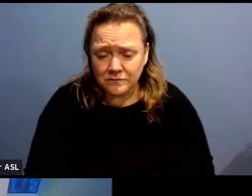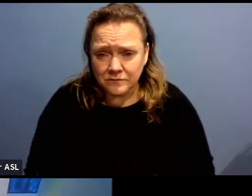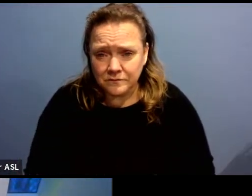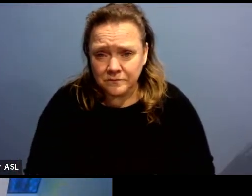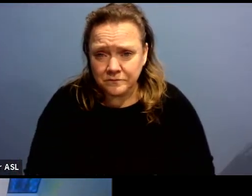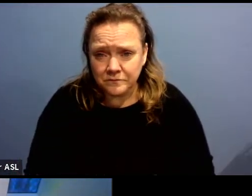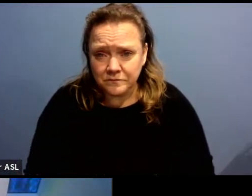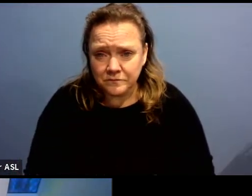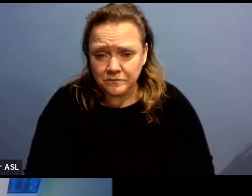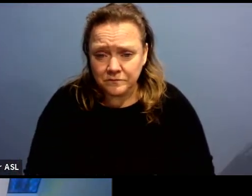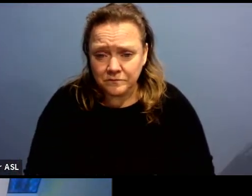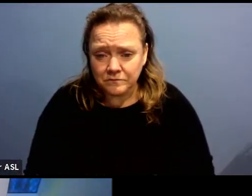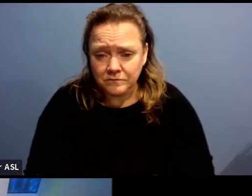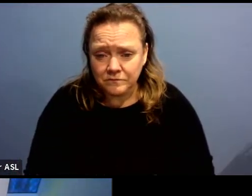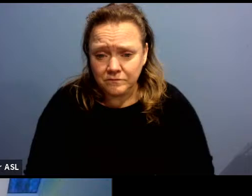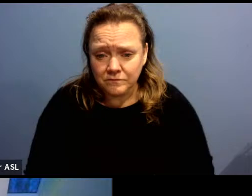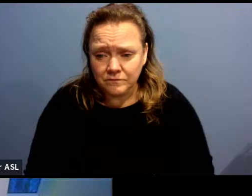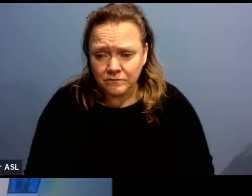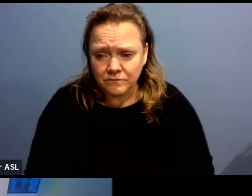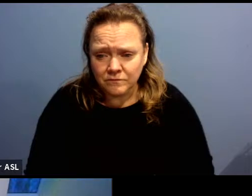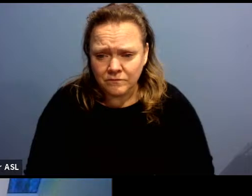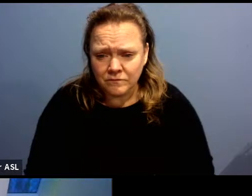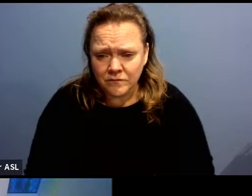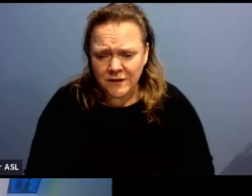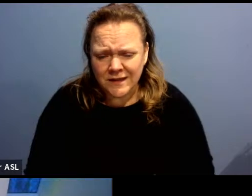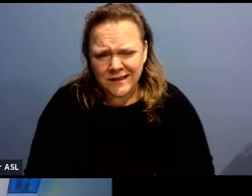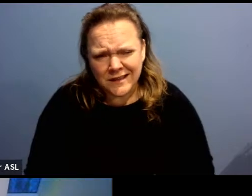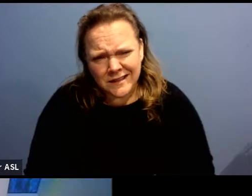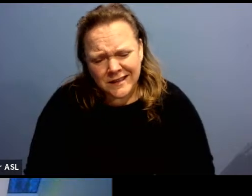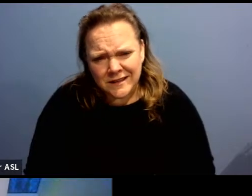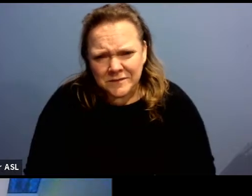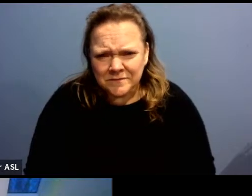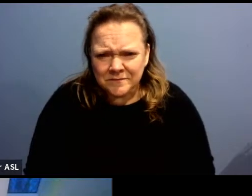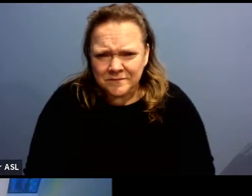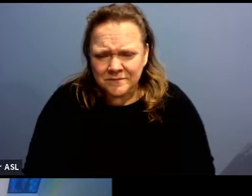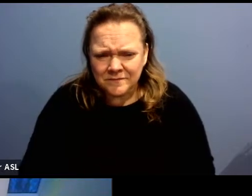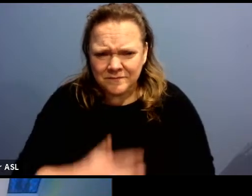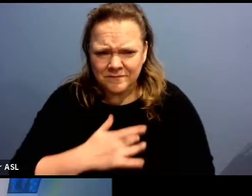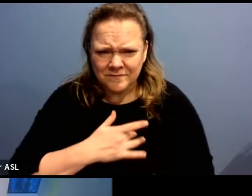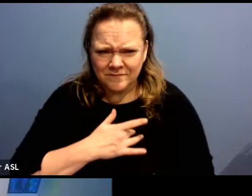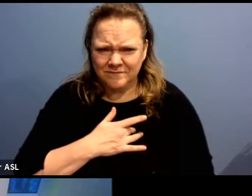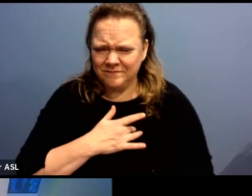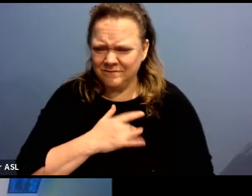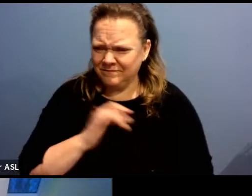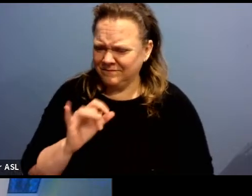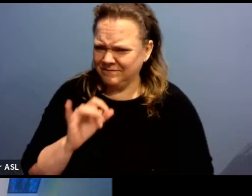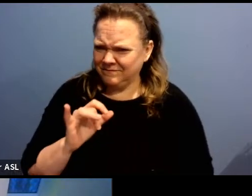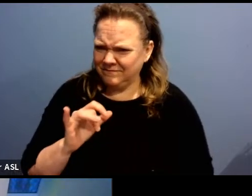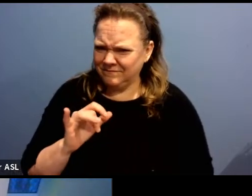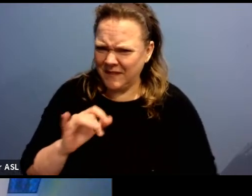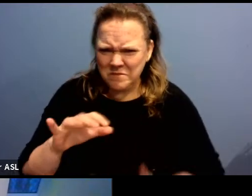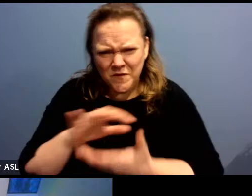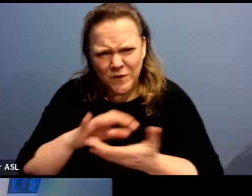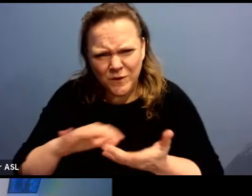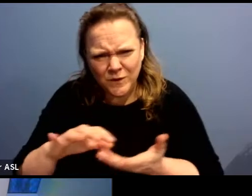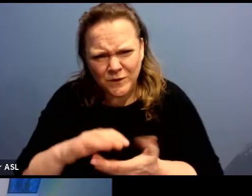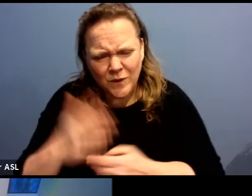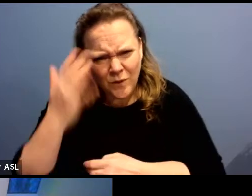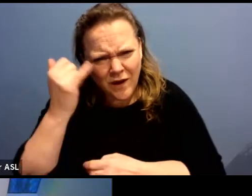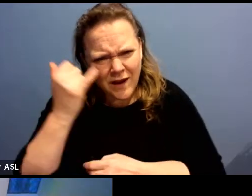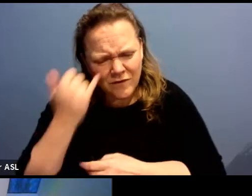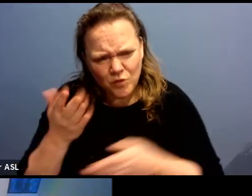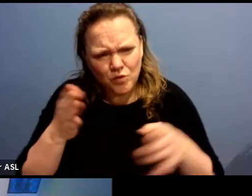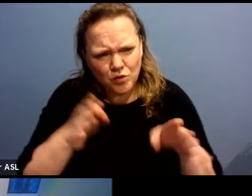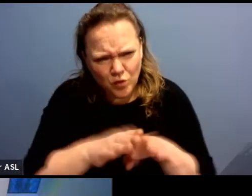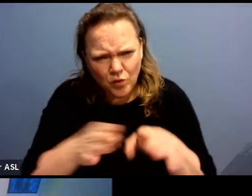I find myself a little bit confused about how closing stations would ultimately solve the overall